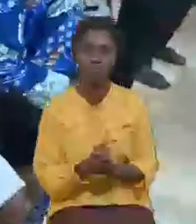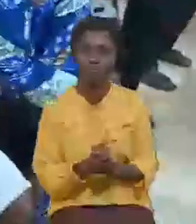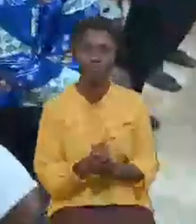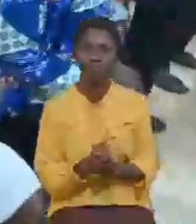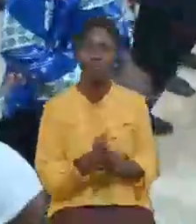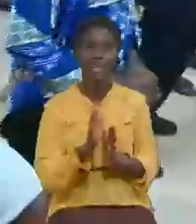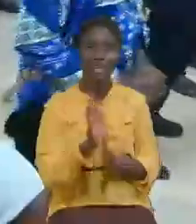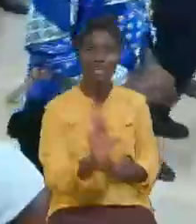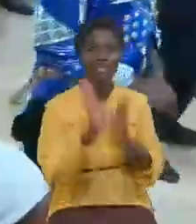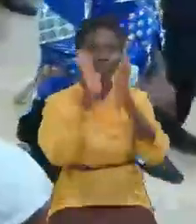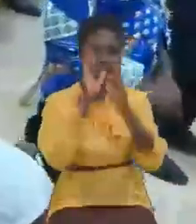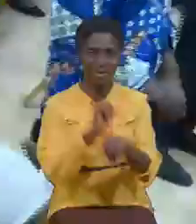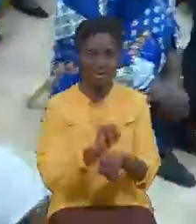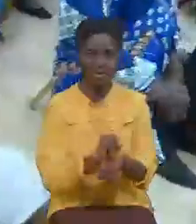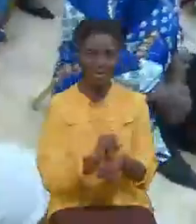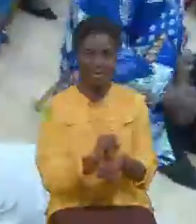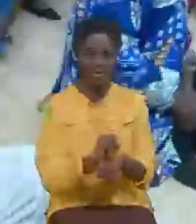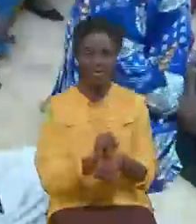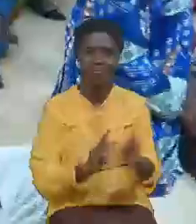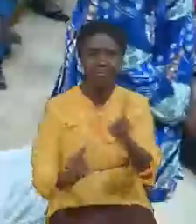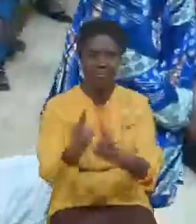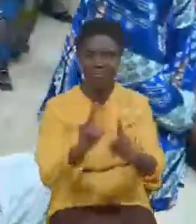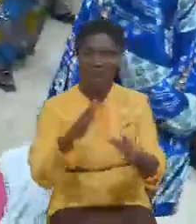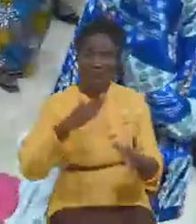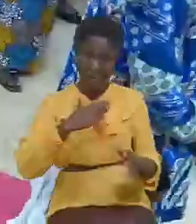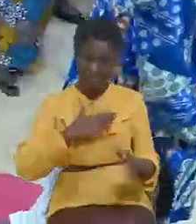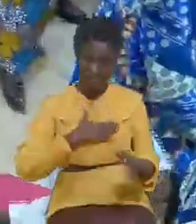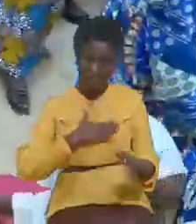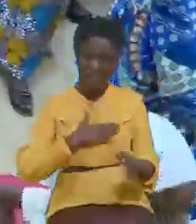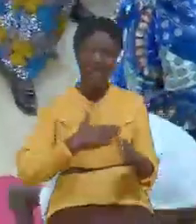Your miracle. Amen. My miracle.